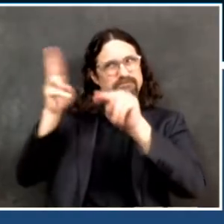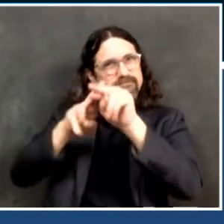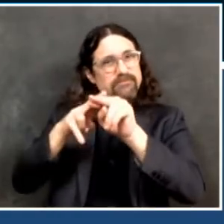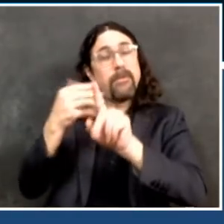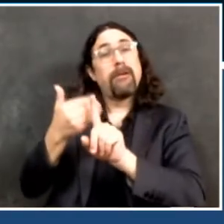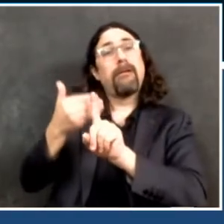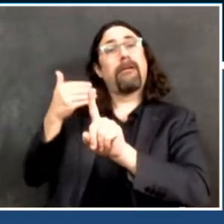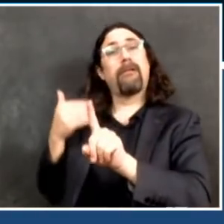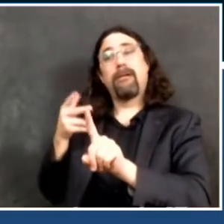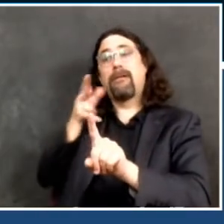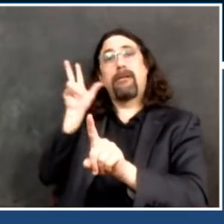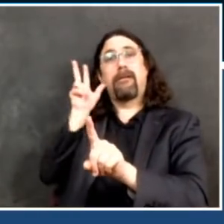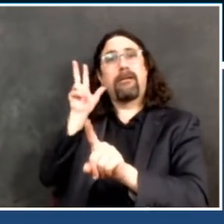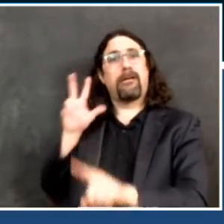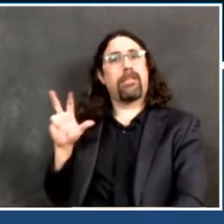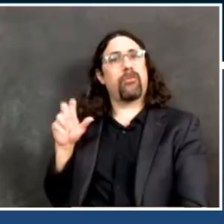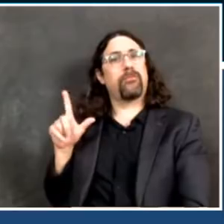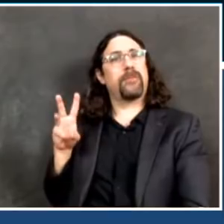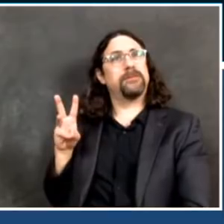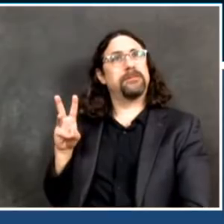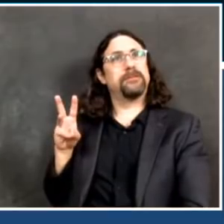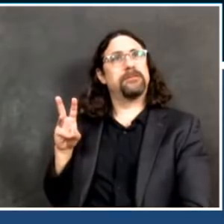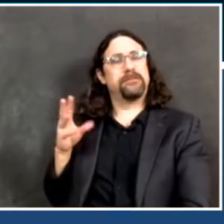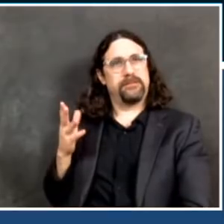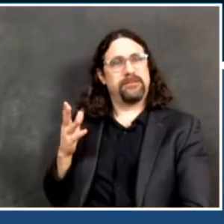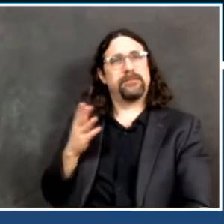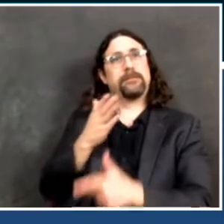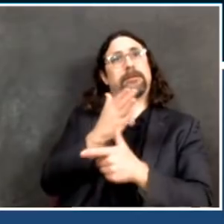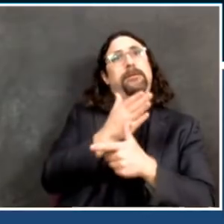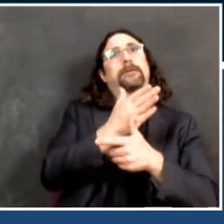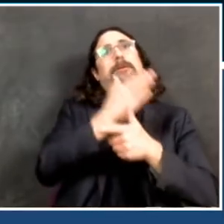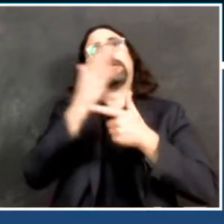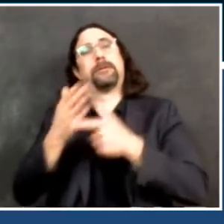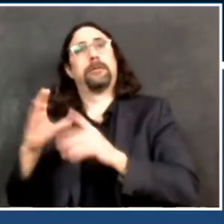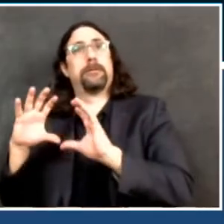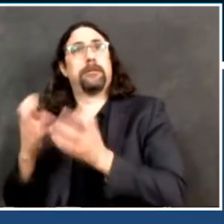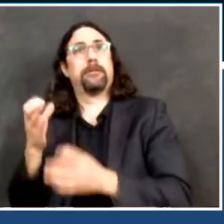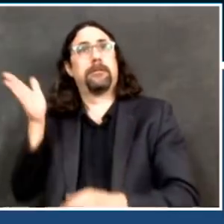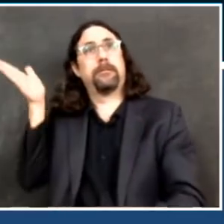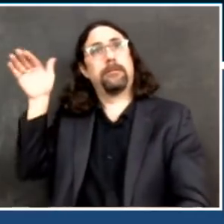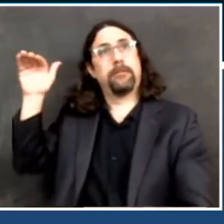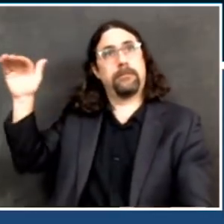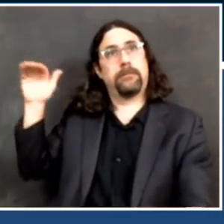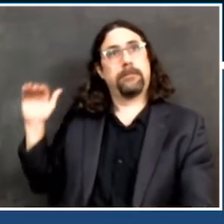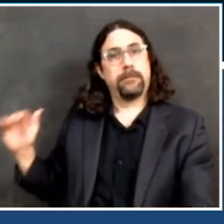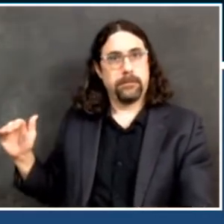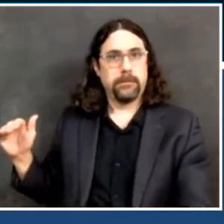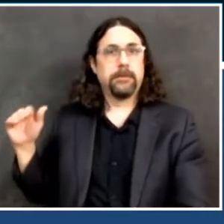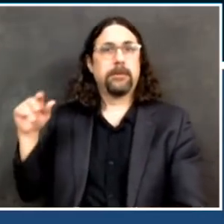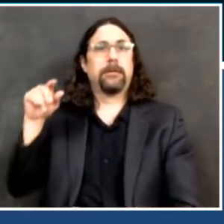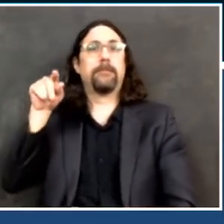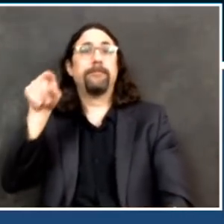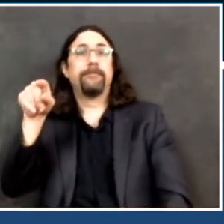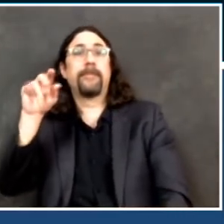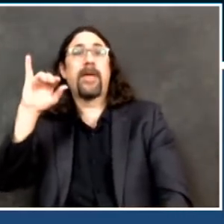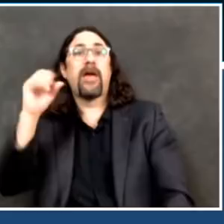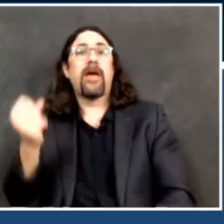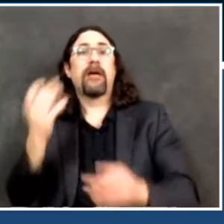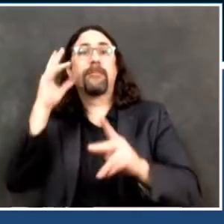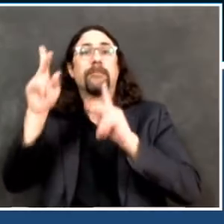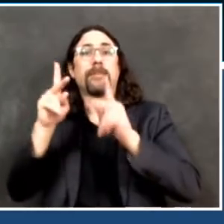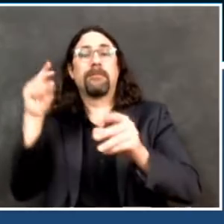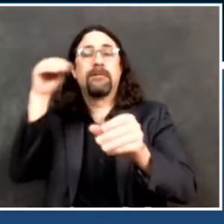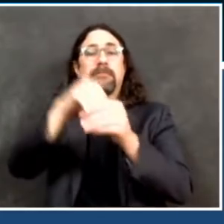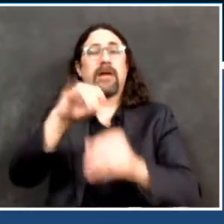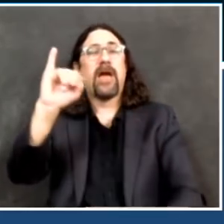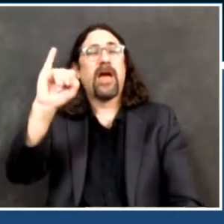this number has gone up from 850 to 868. On the third category, the numbers have gone in the good direction. When it